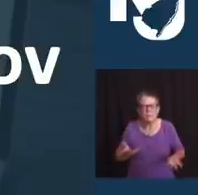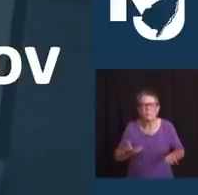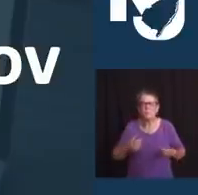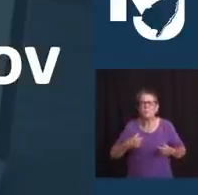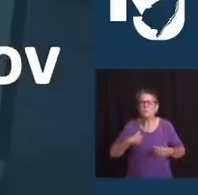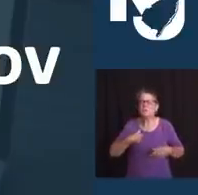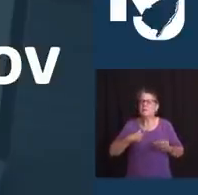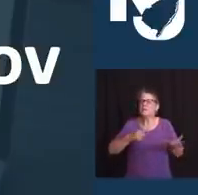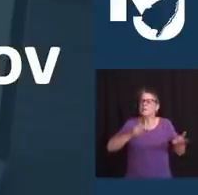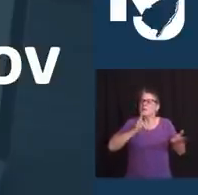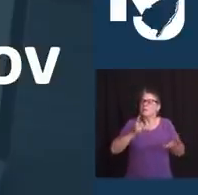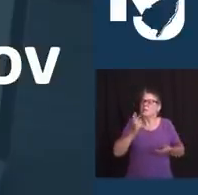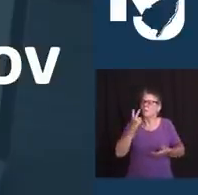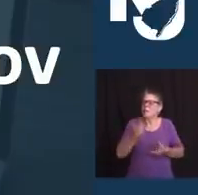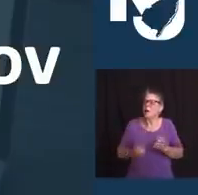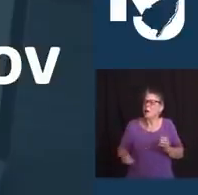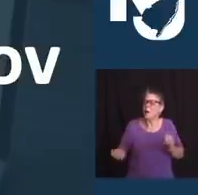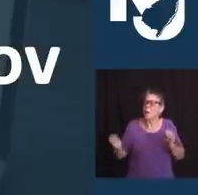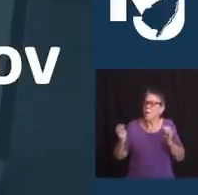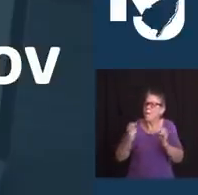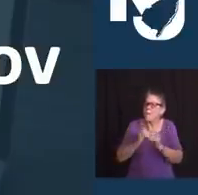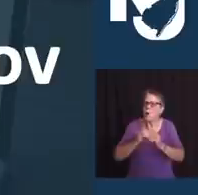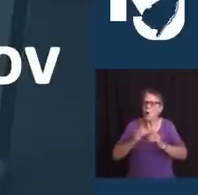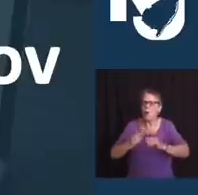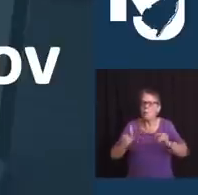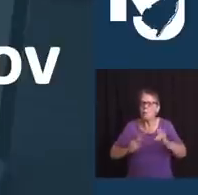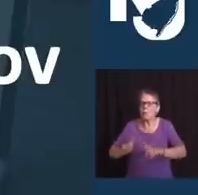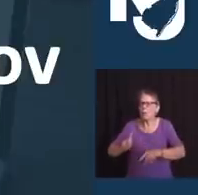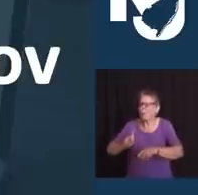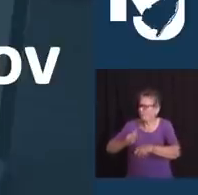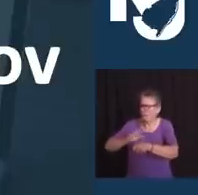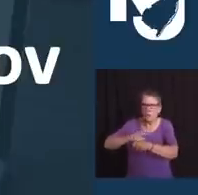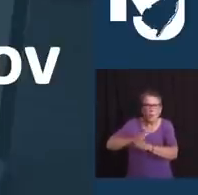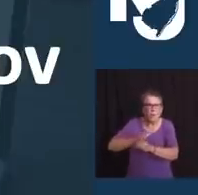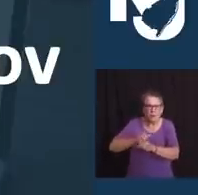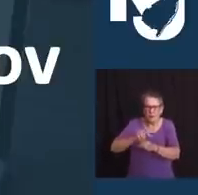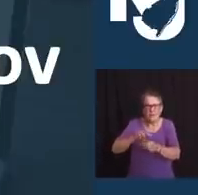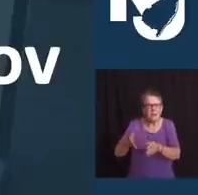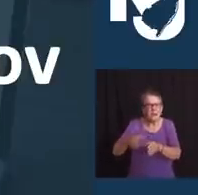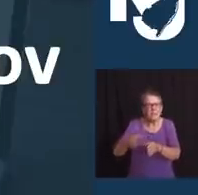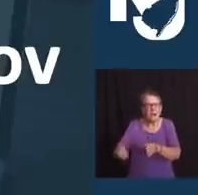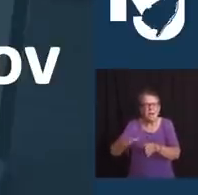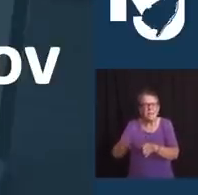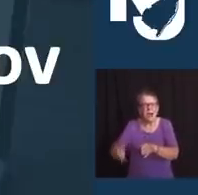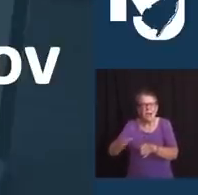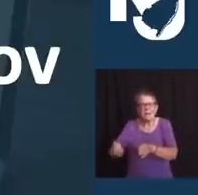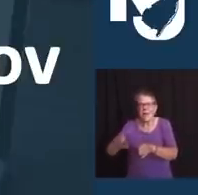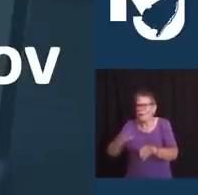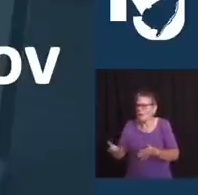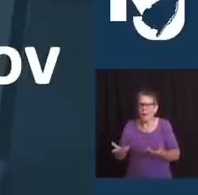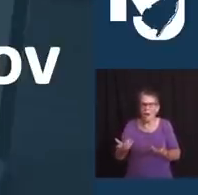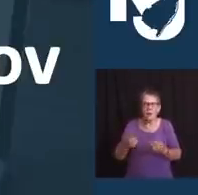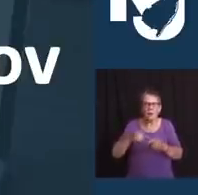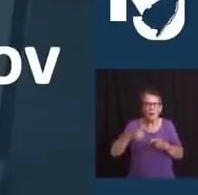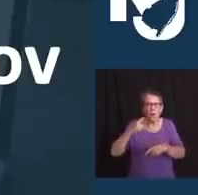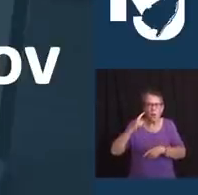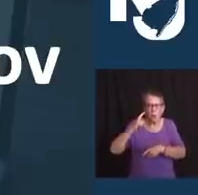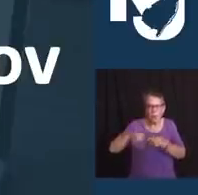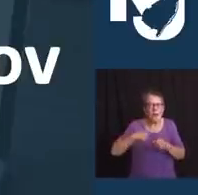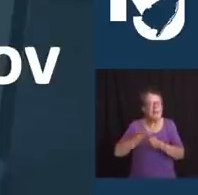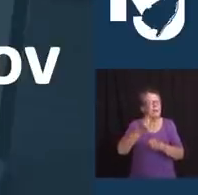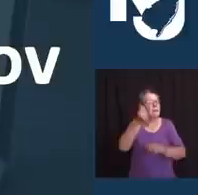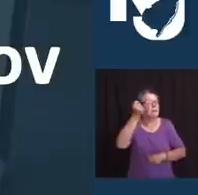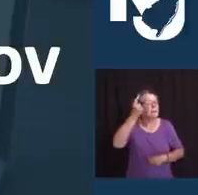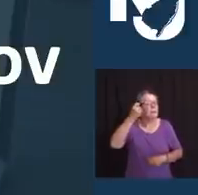months than we did to the flu over the 18 years from 2002 to 2019 combined